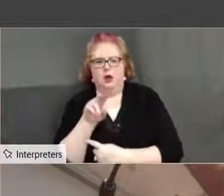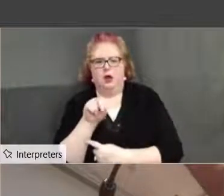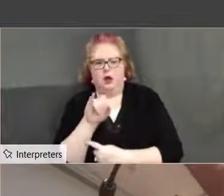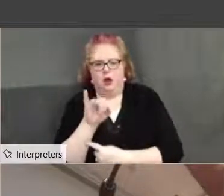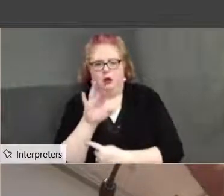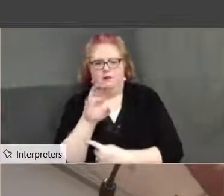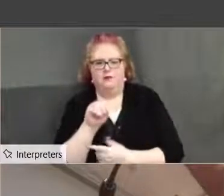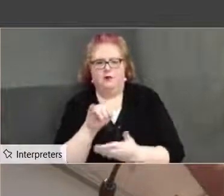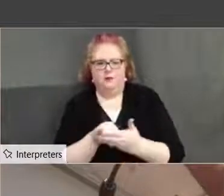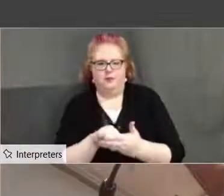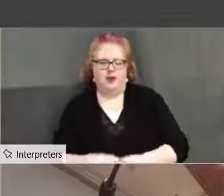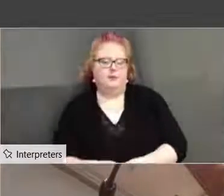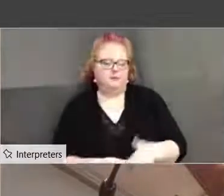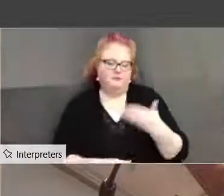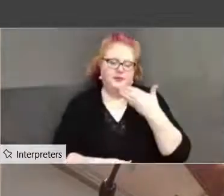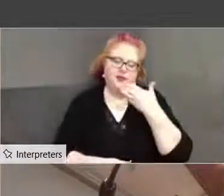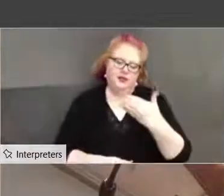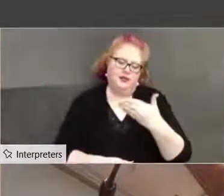Thank you, Jamie. Appreciate it.